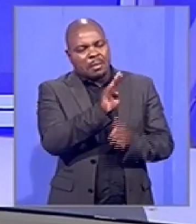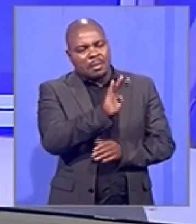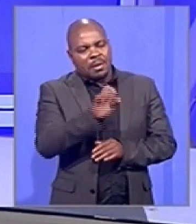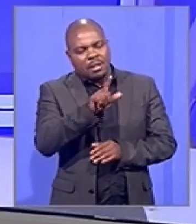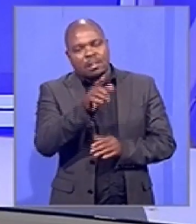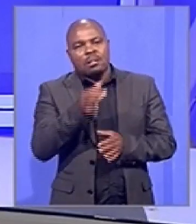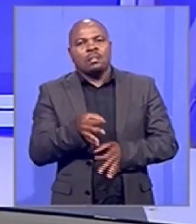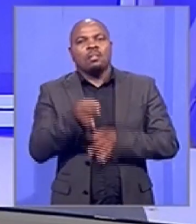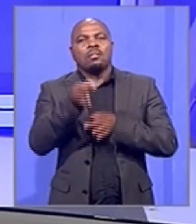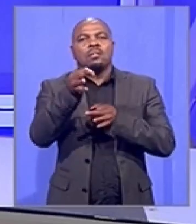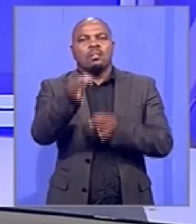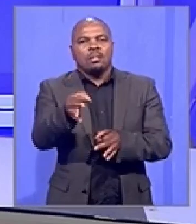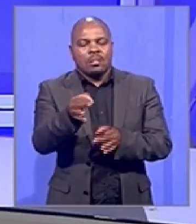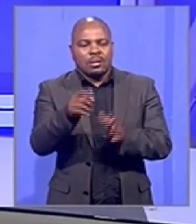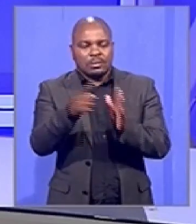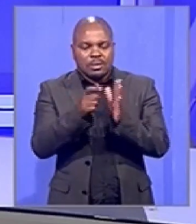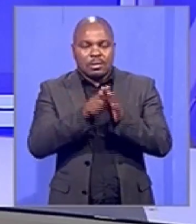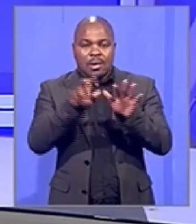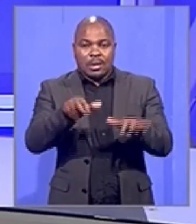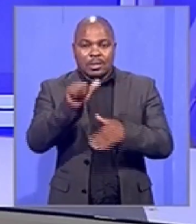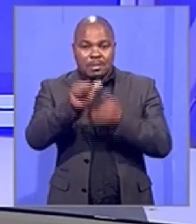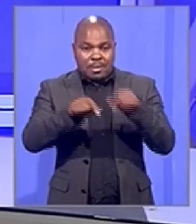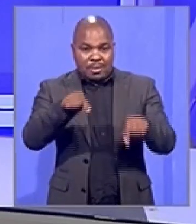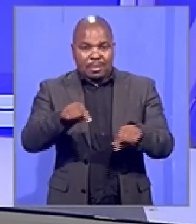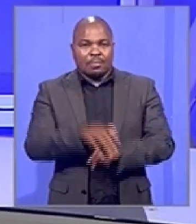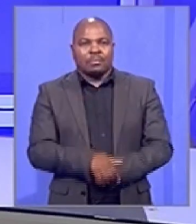18 kgweding yona ena mme